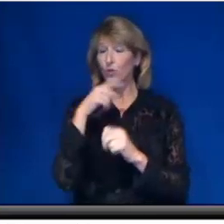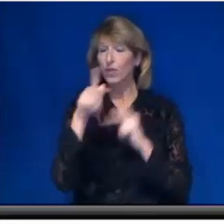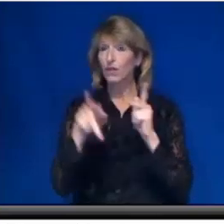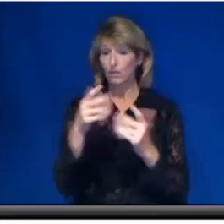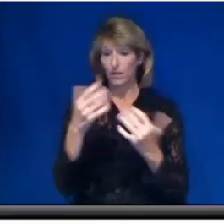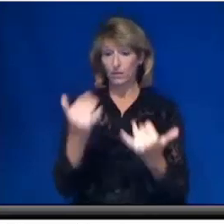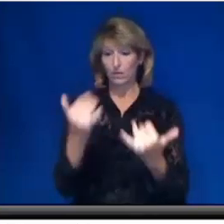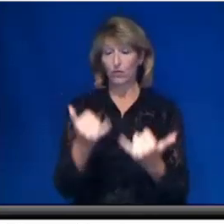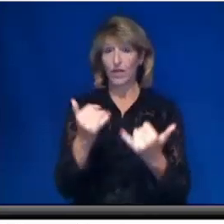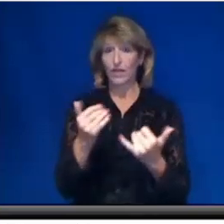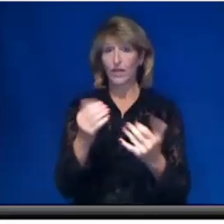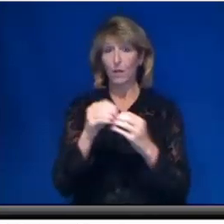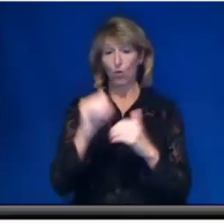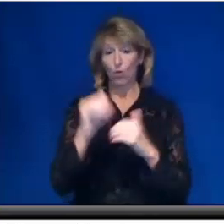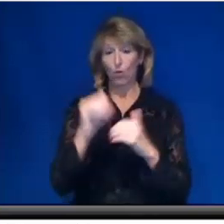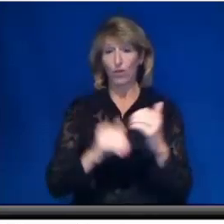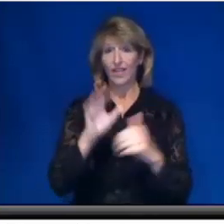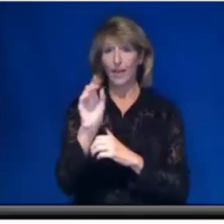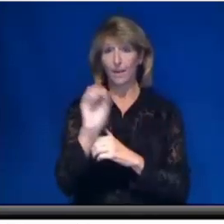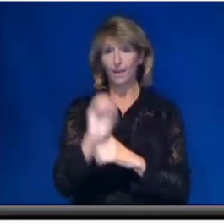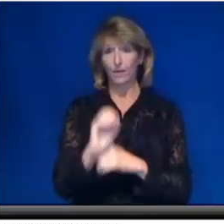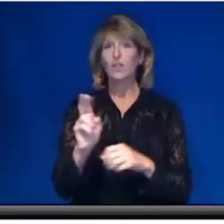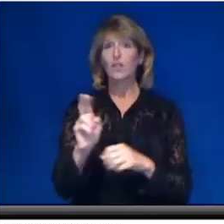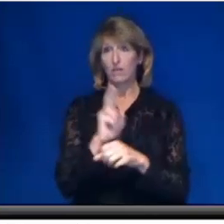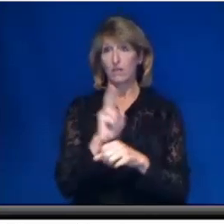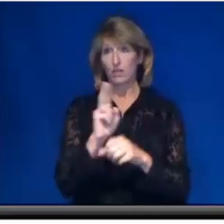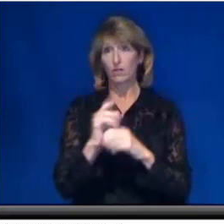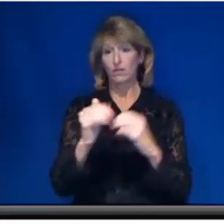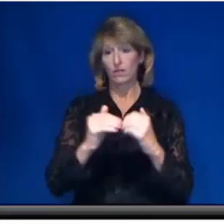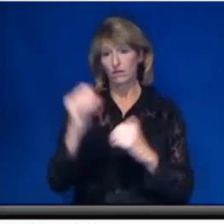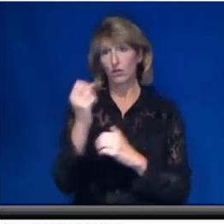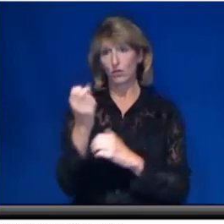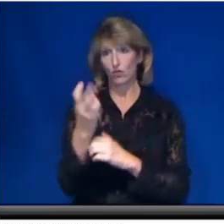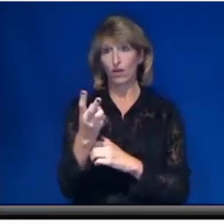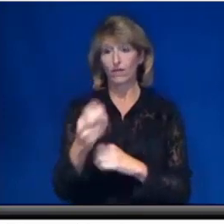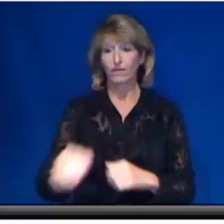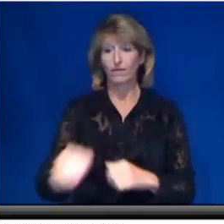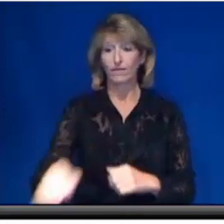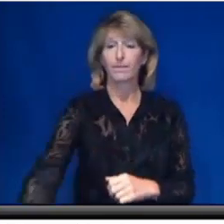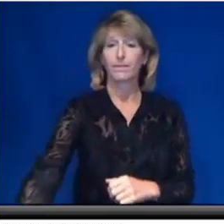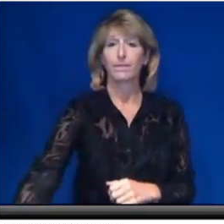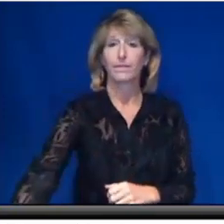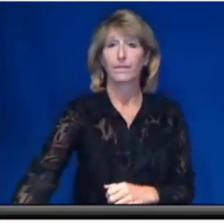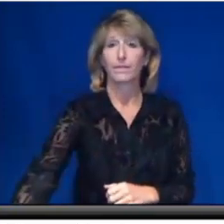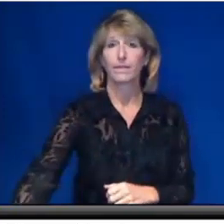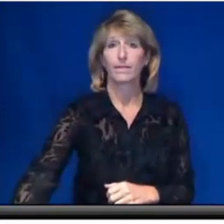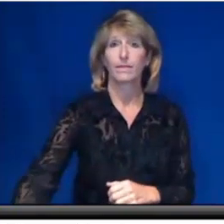It's just that that person didn't receive help until they were 25.